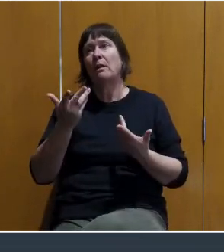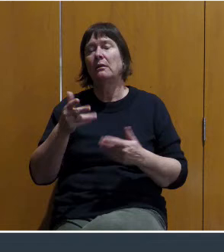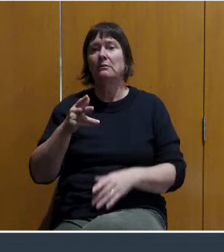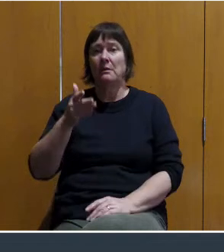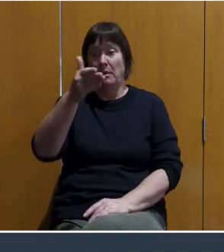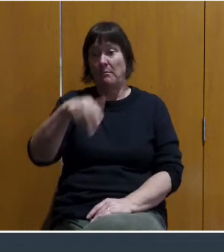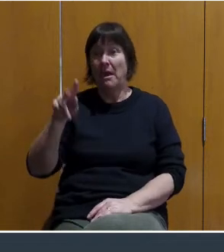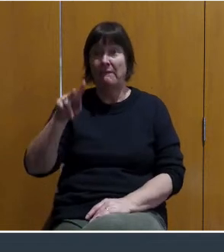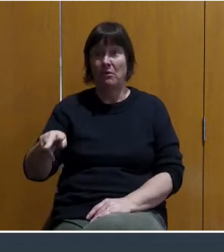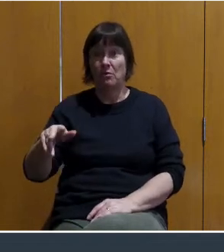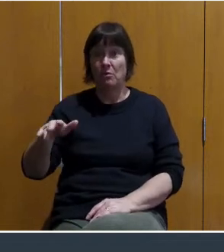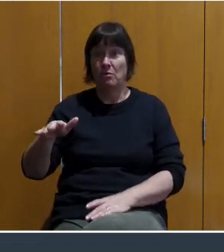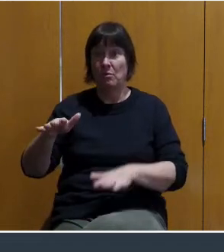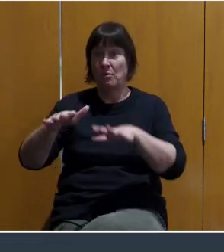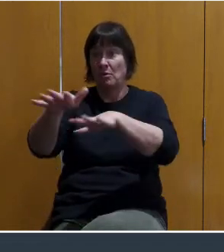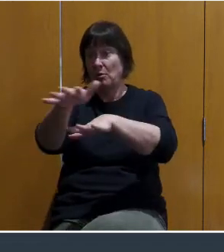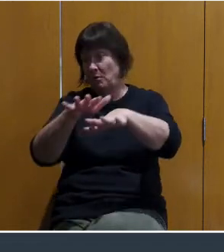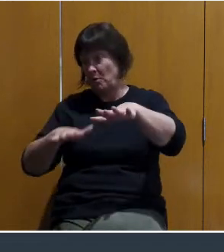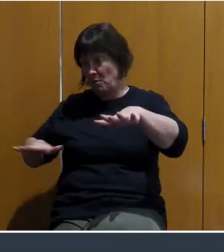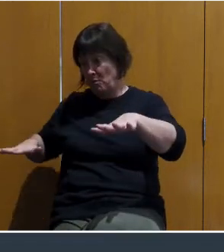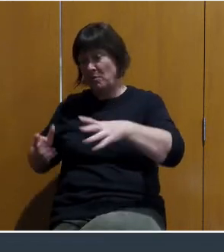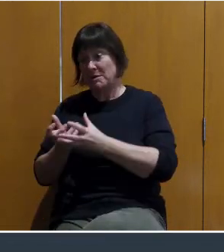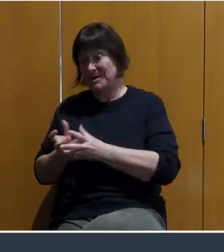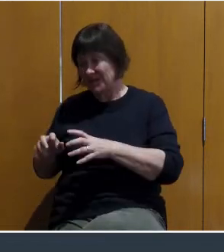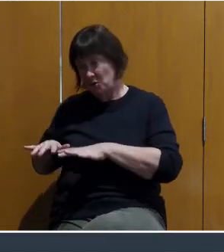as East River.